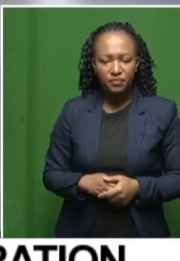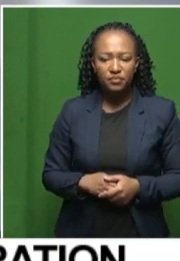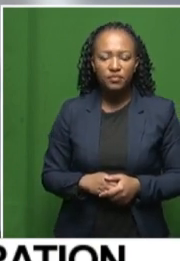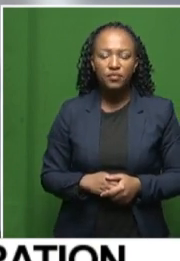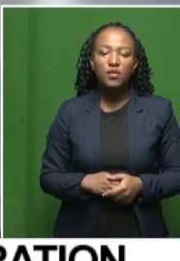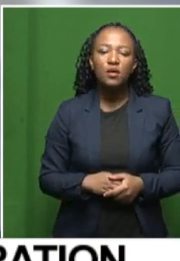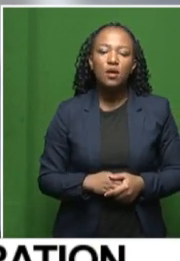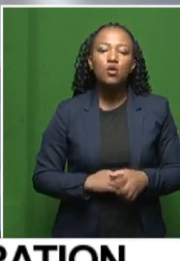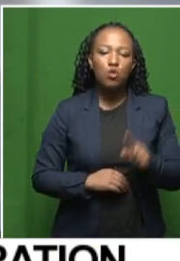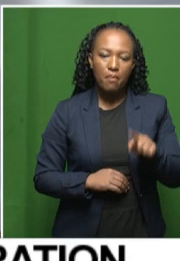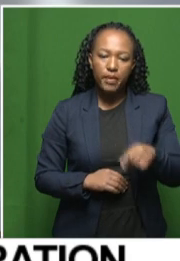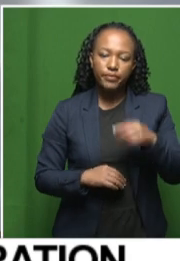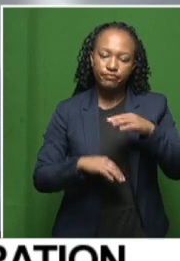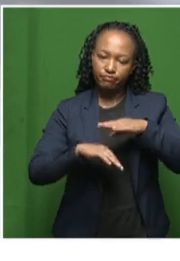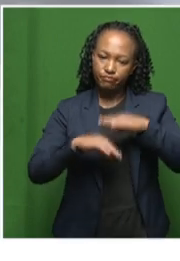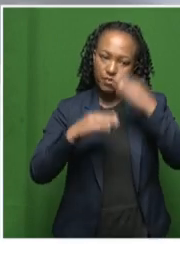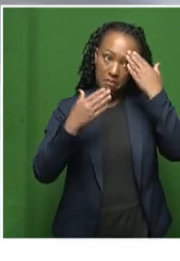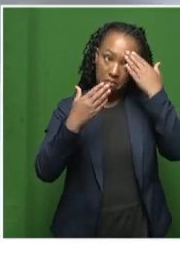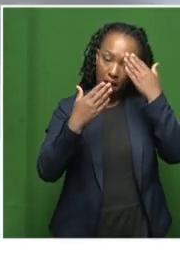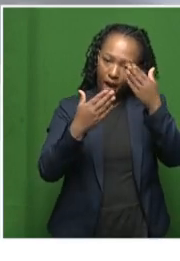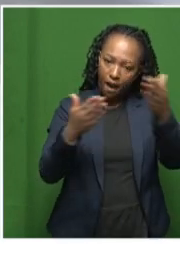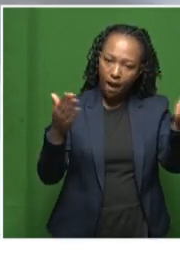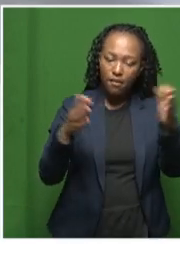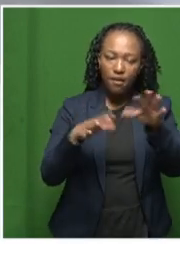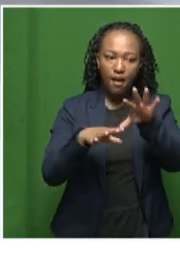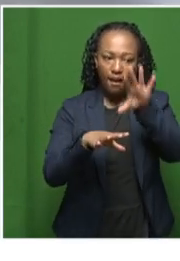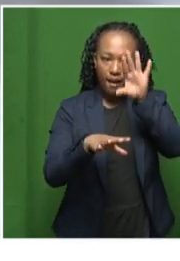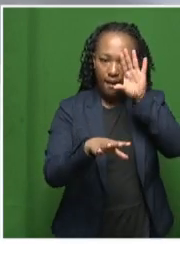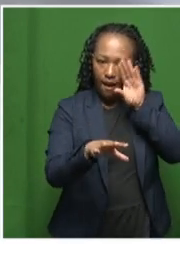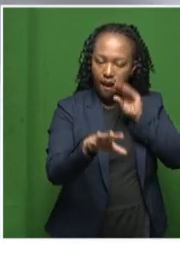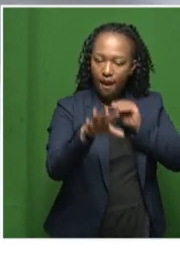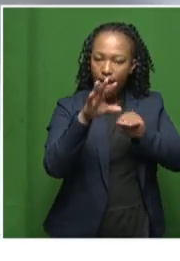Willingness to learn and openness to test